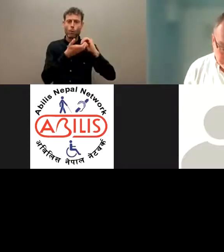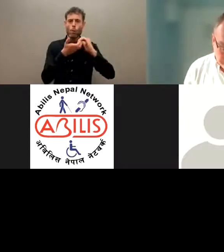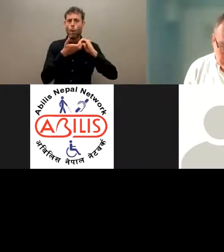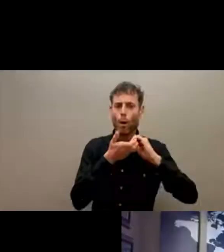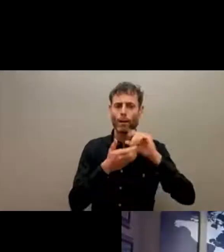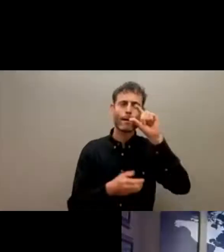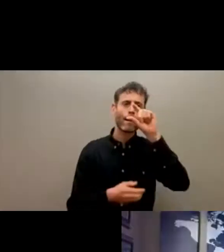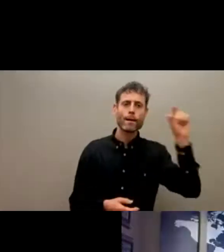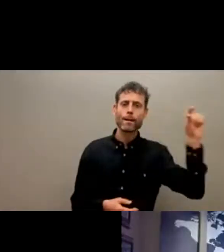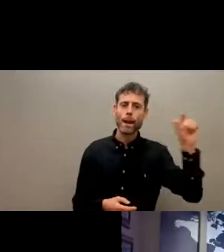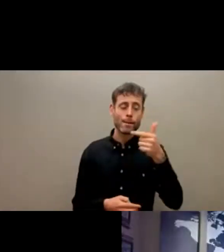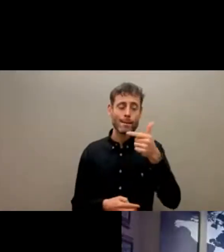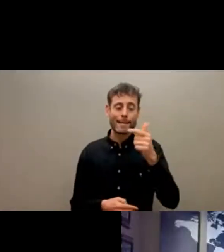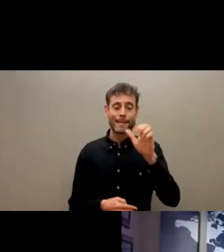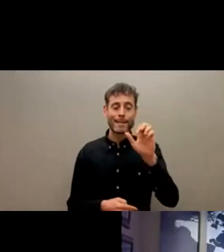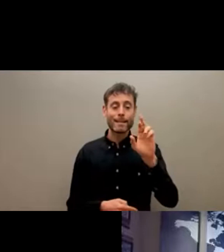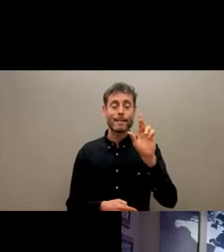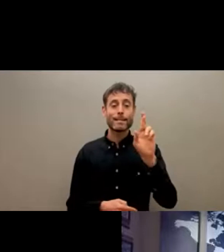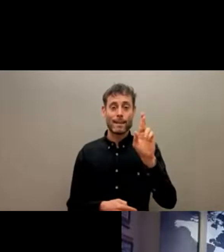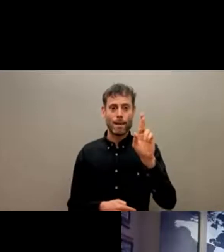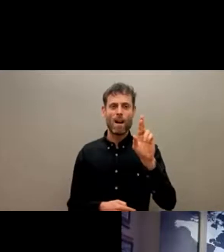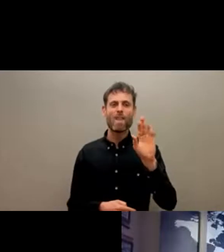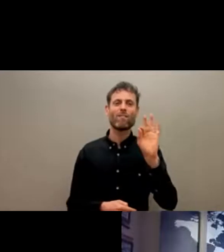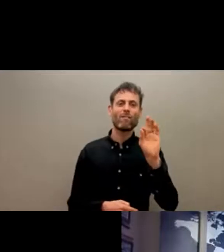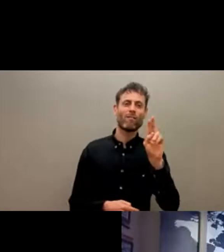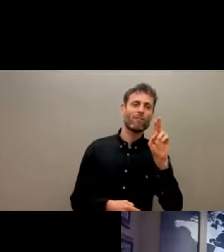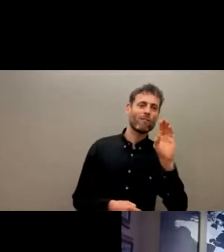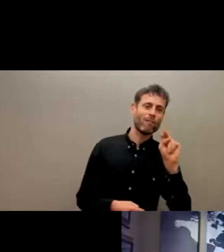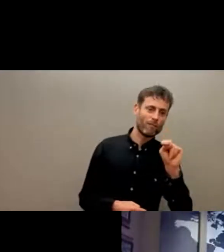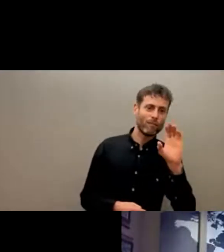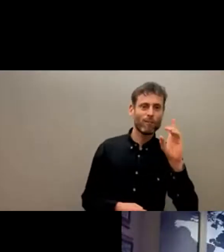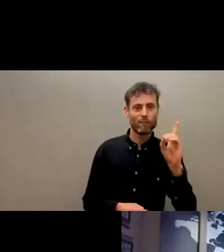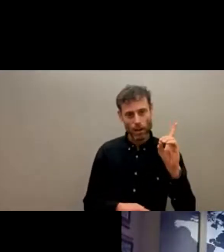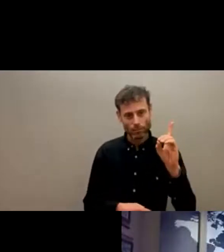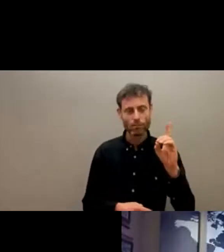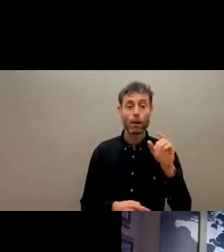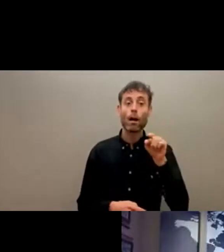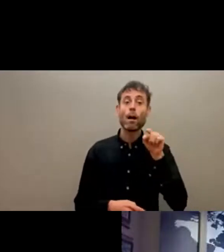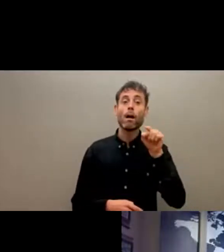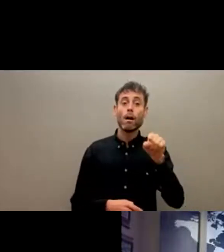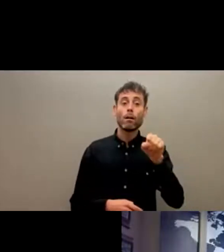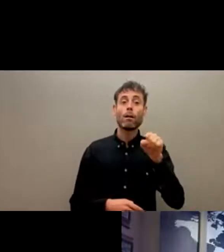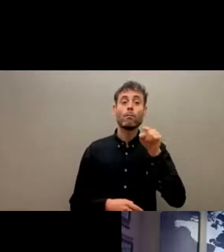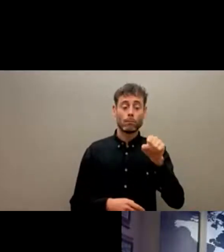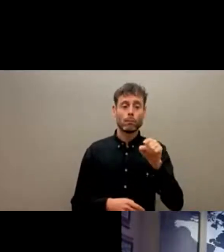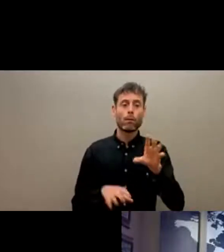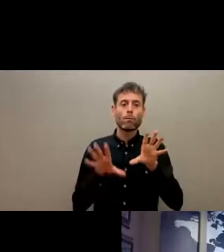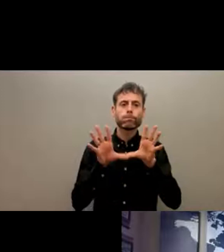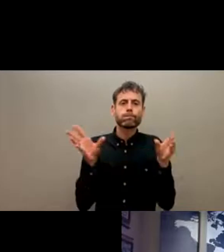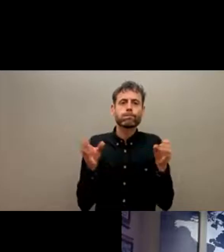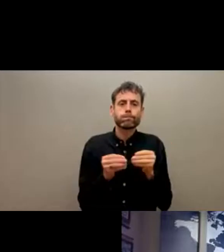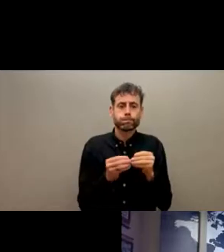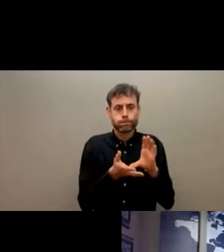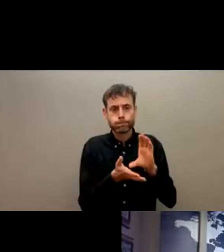organisation. Has an annual budget of over 970,000 last year. Prior